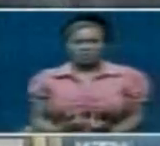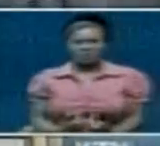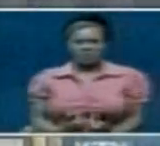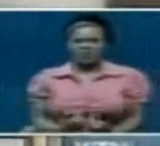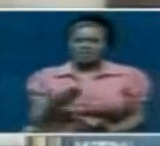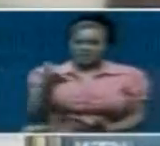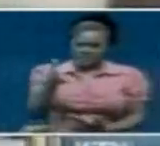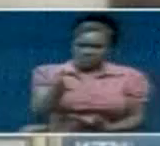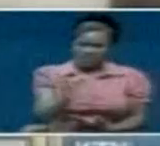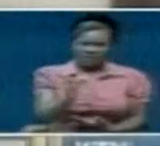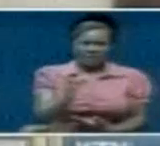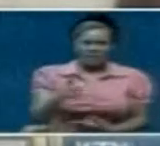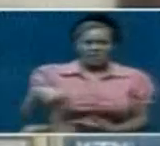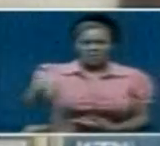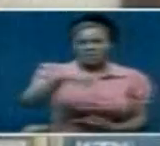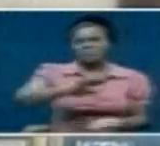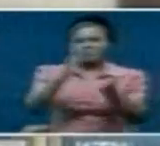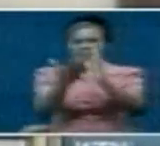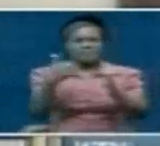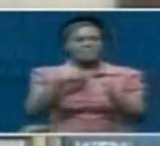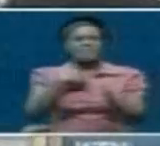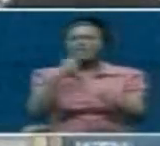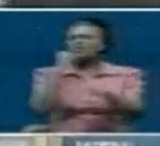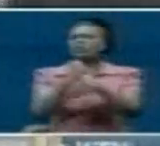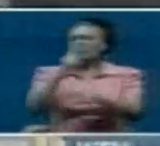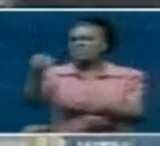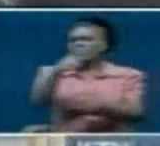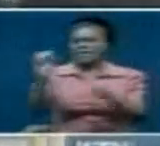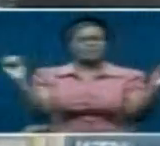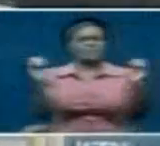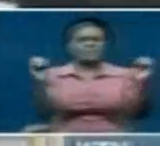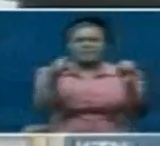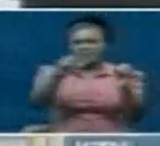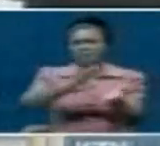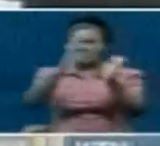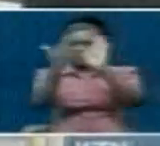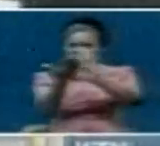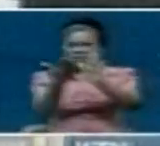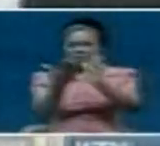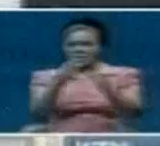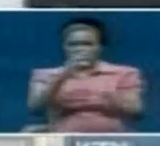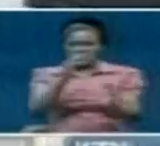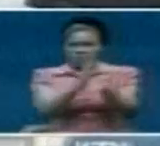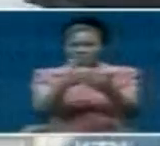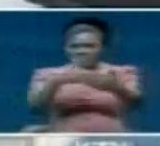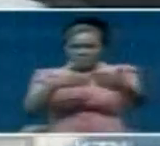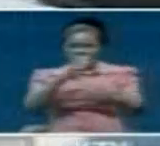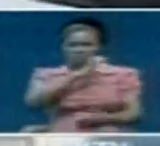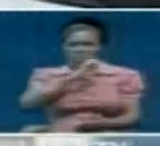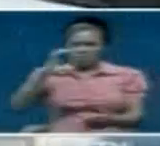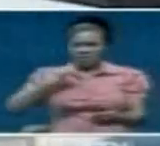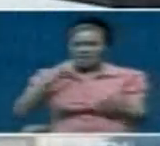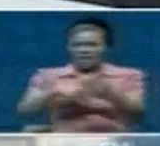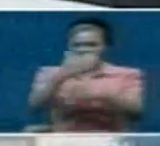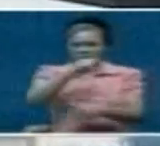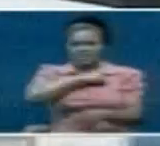still entrenched, we are appear because I've not done anything. Mwangi's appearance before the committee came just hours after the